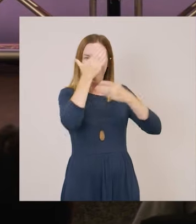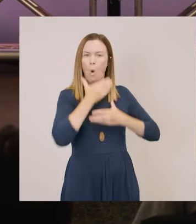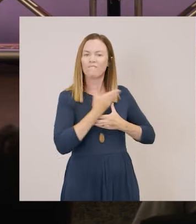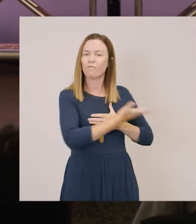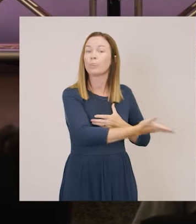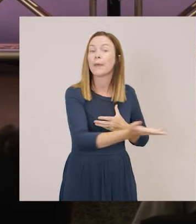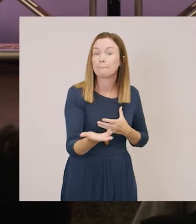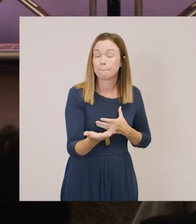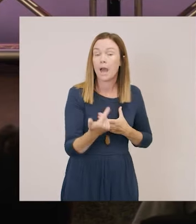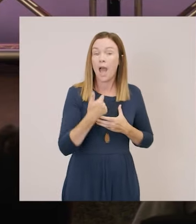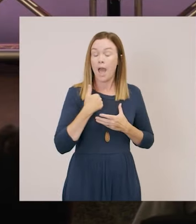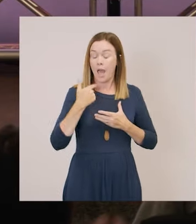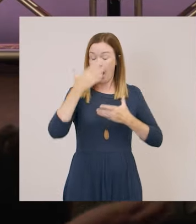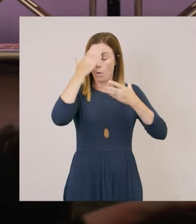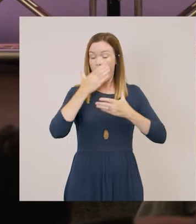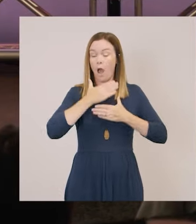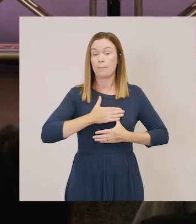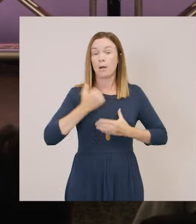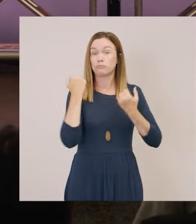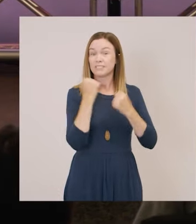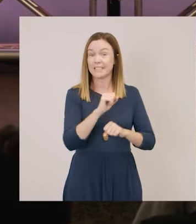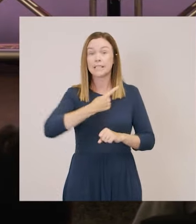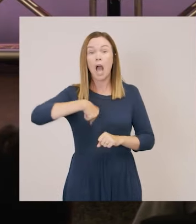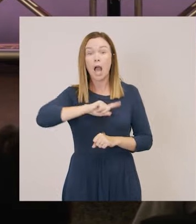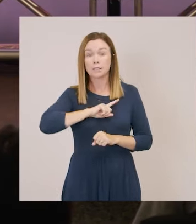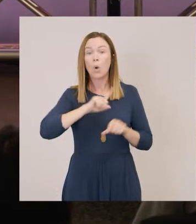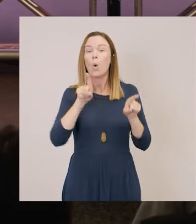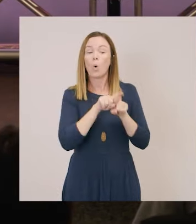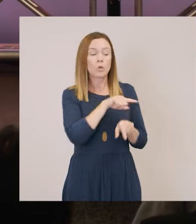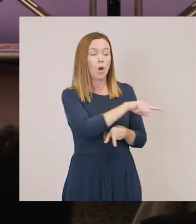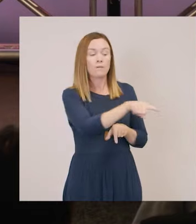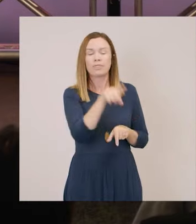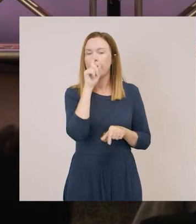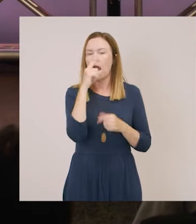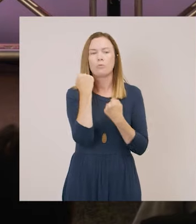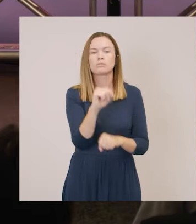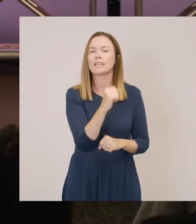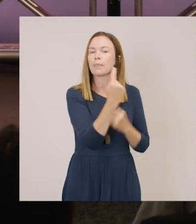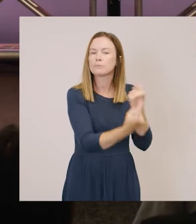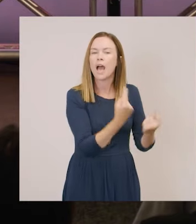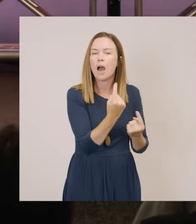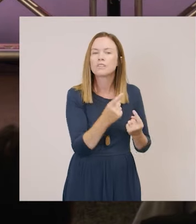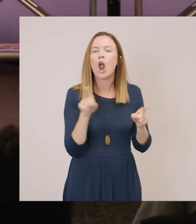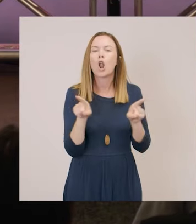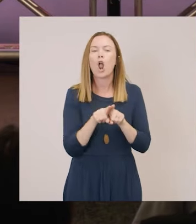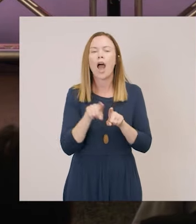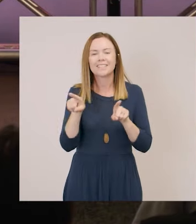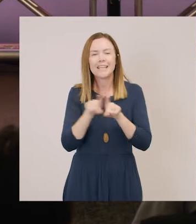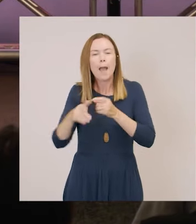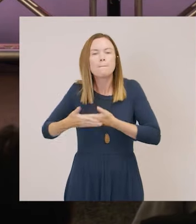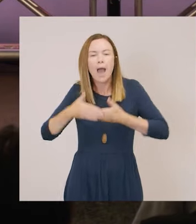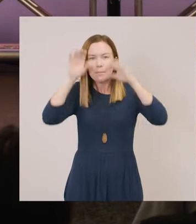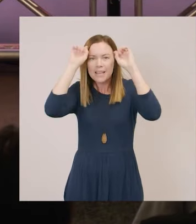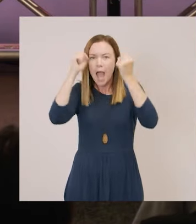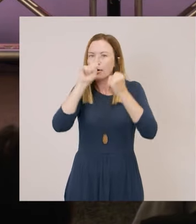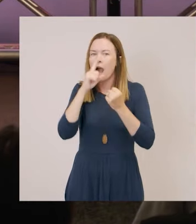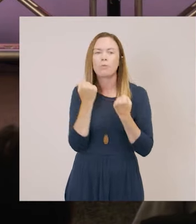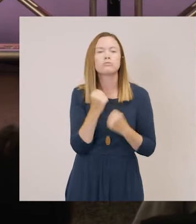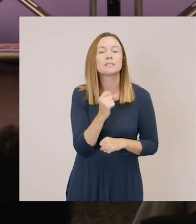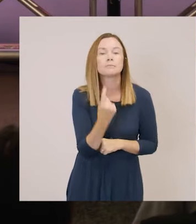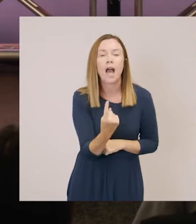The armor protects us, but it also protects those who can't protect themselves. It protects the vulnerable little calf in our lives.